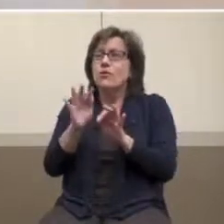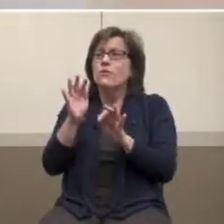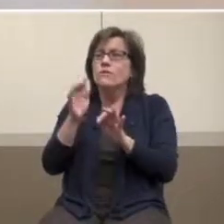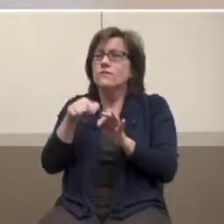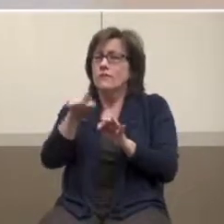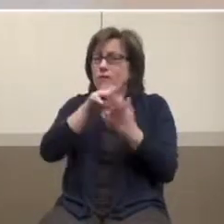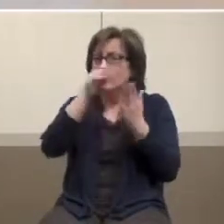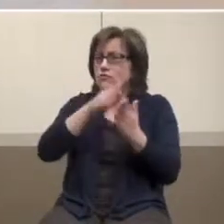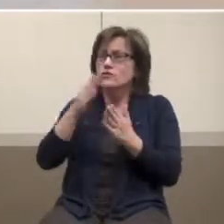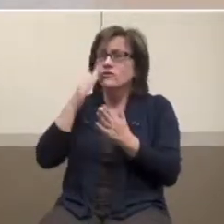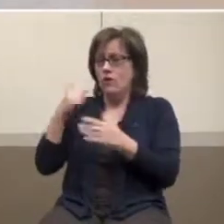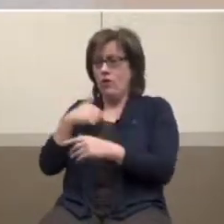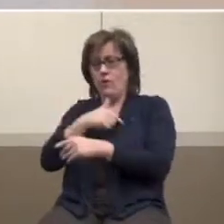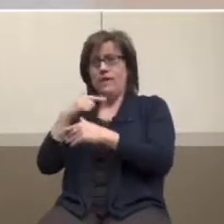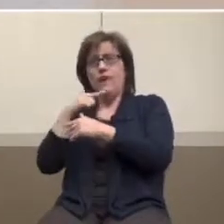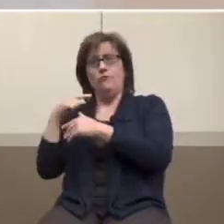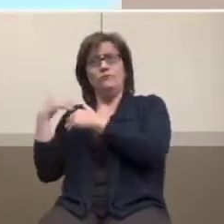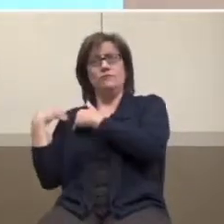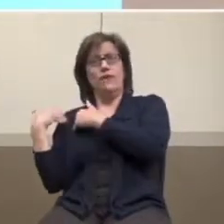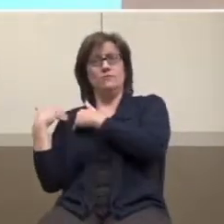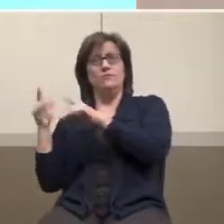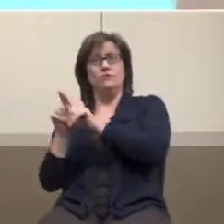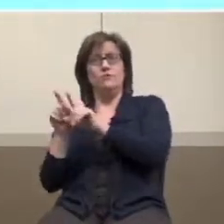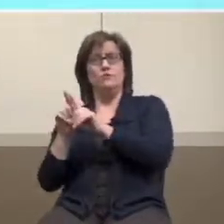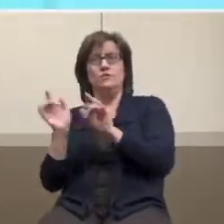things in the classroom as well.